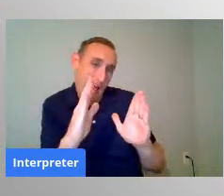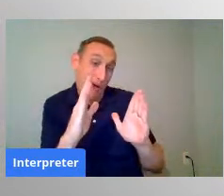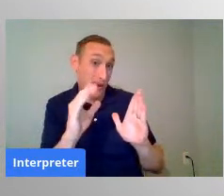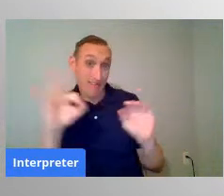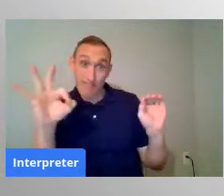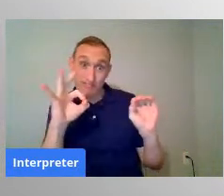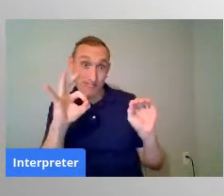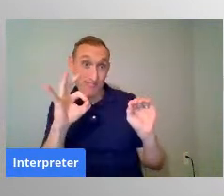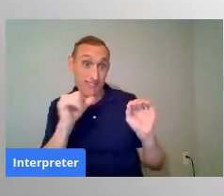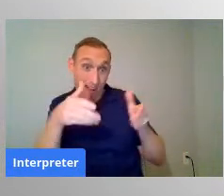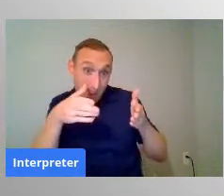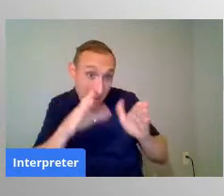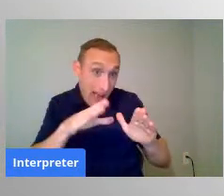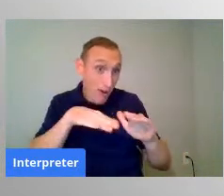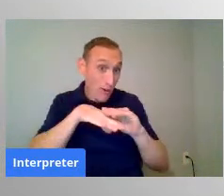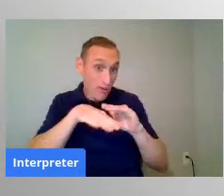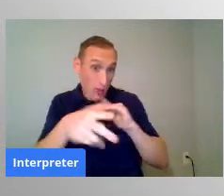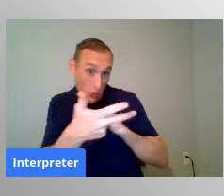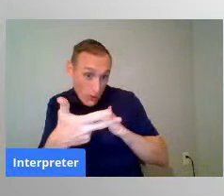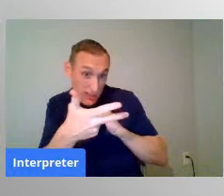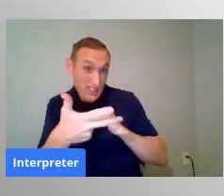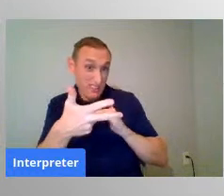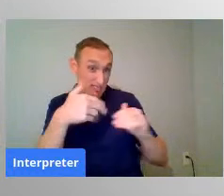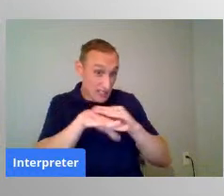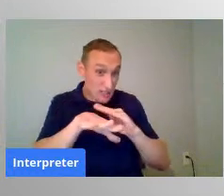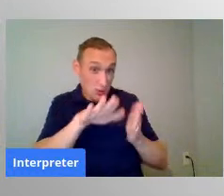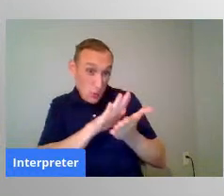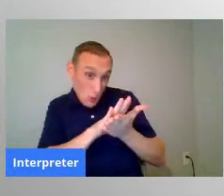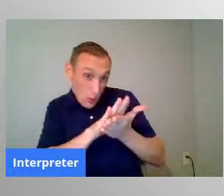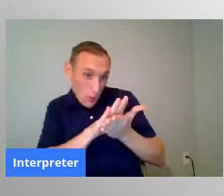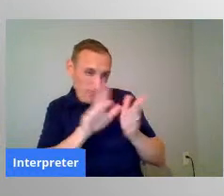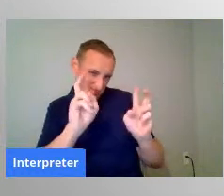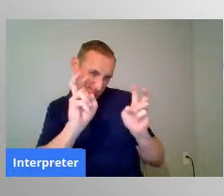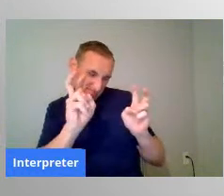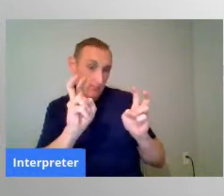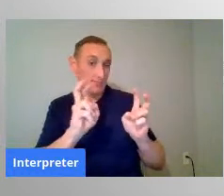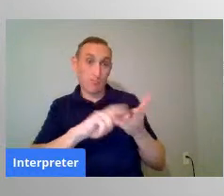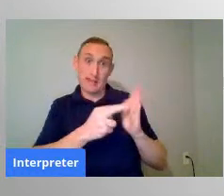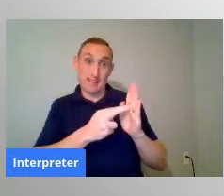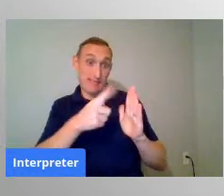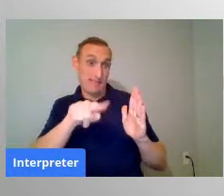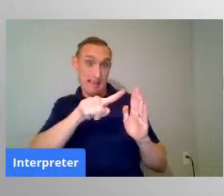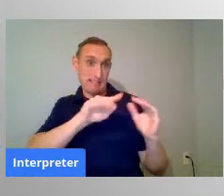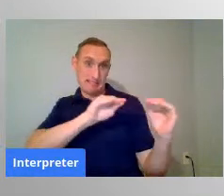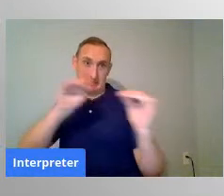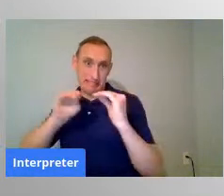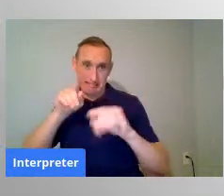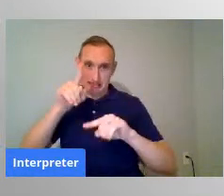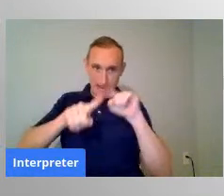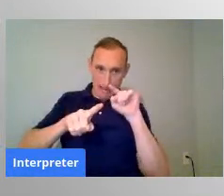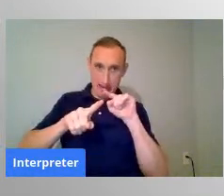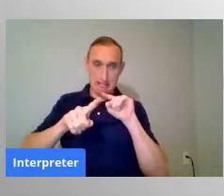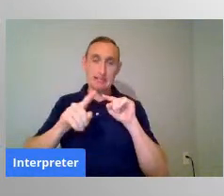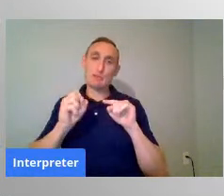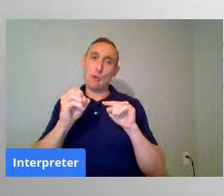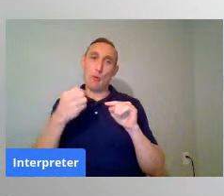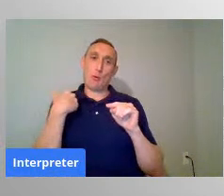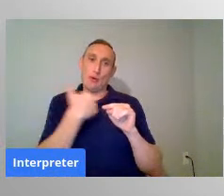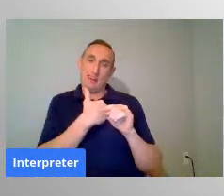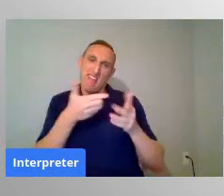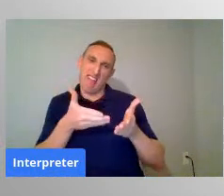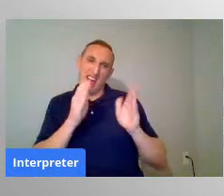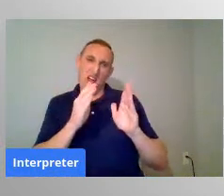they need. Okay. So I don't know the specifics of that, but we can talk offline. Okay.